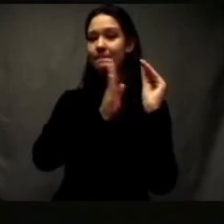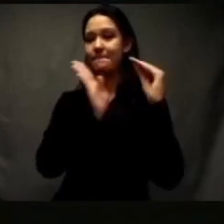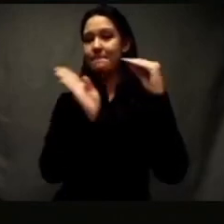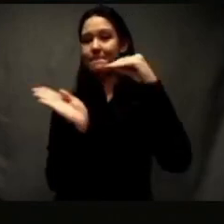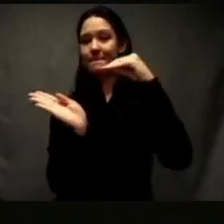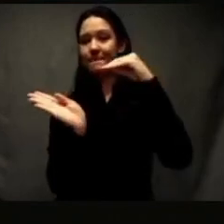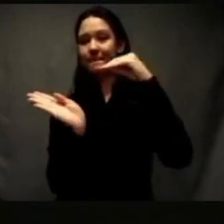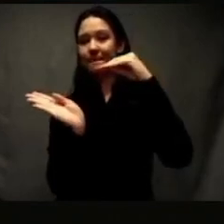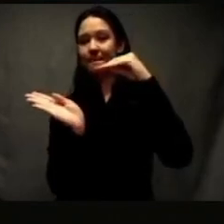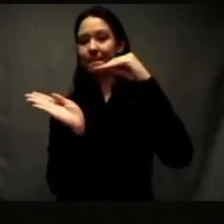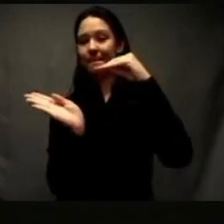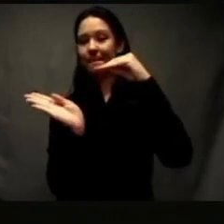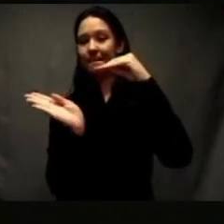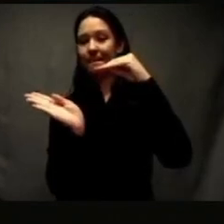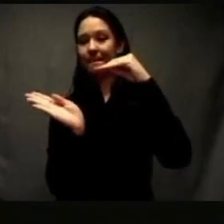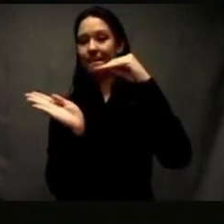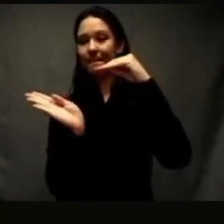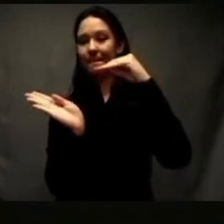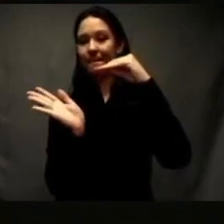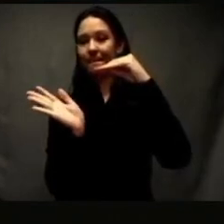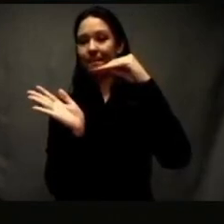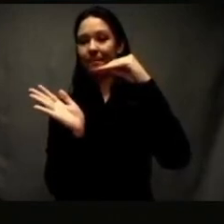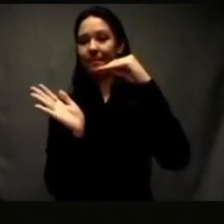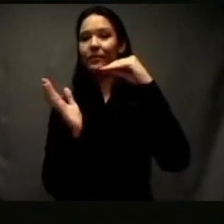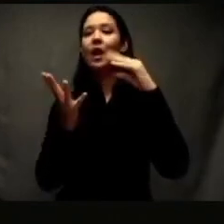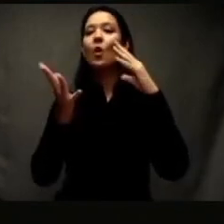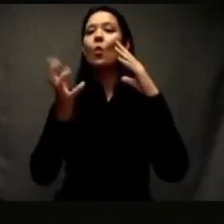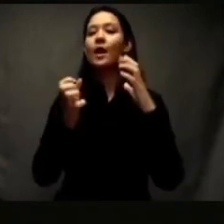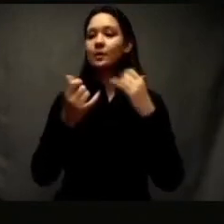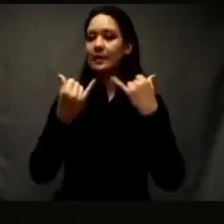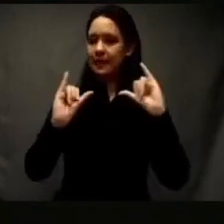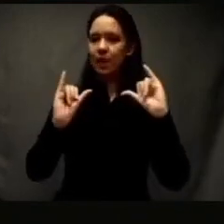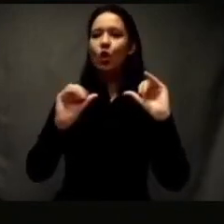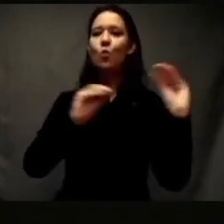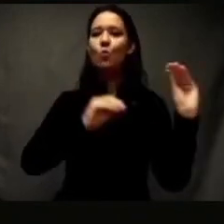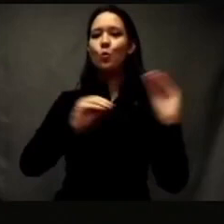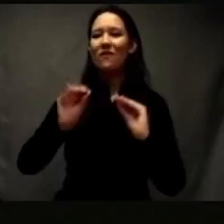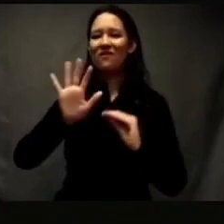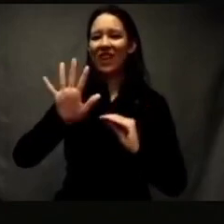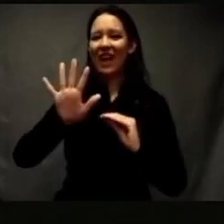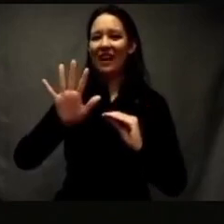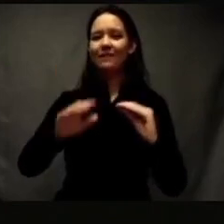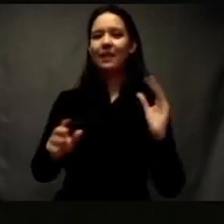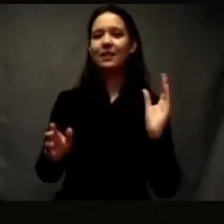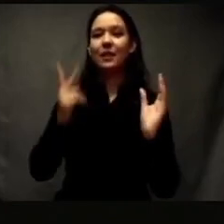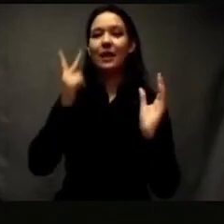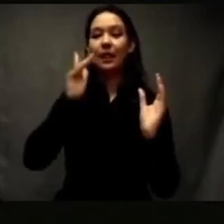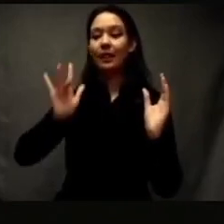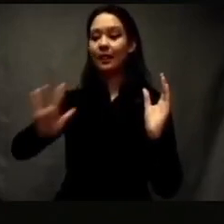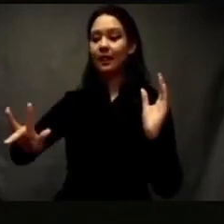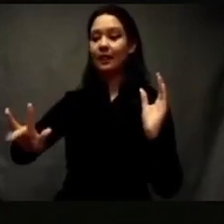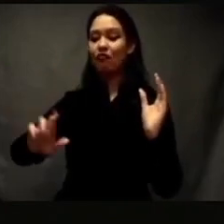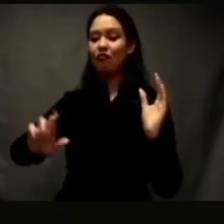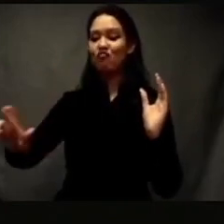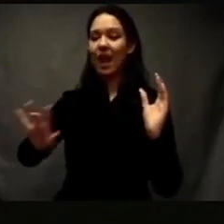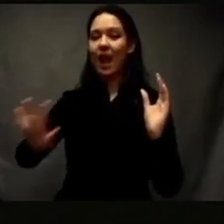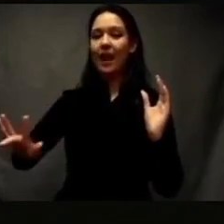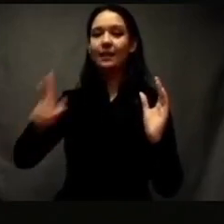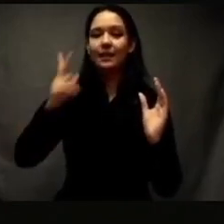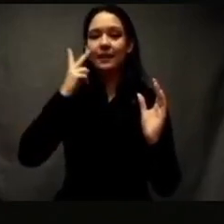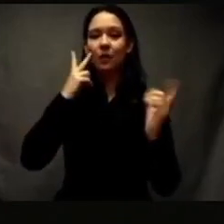90 degrees. And I want shark to still move 5 steps. So now let's see when I press the right arrow, if it triggers